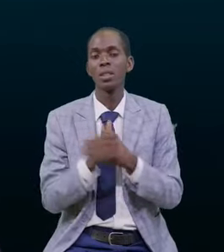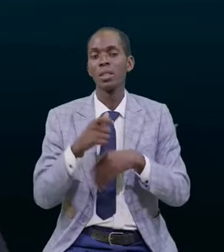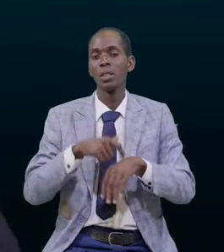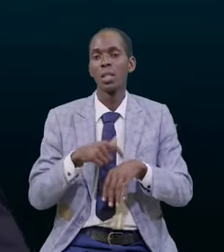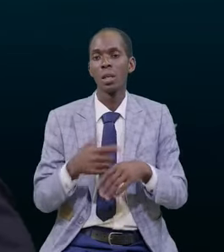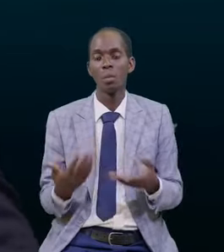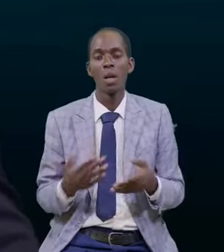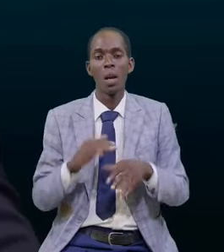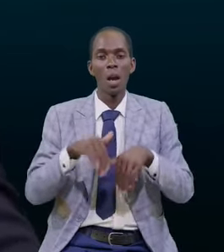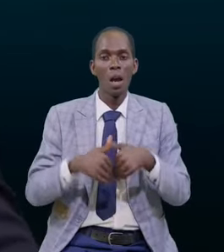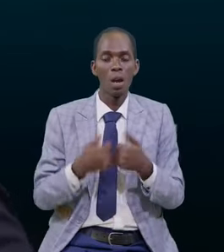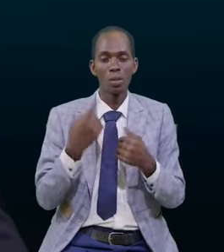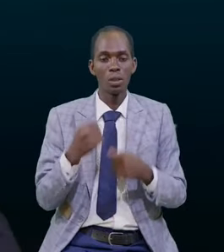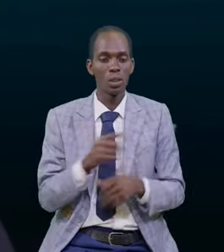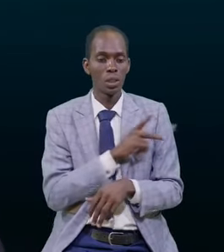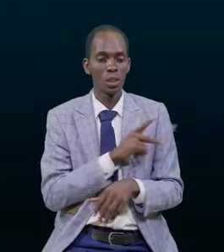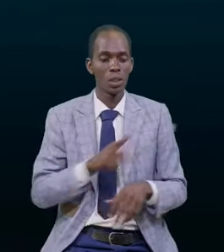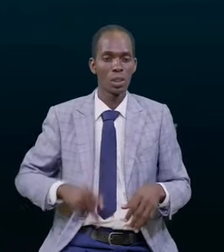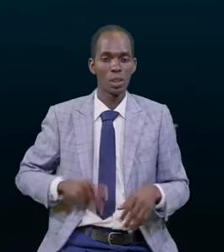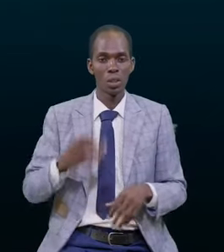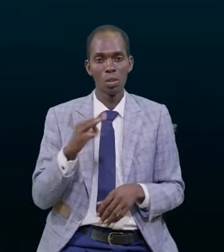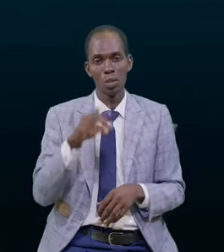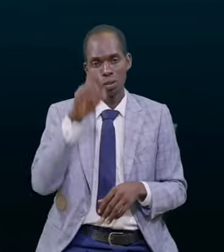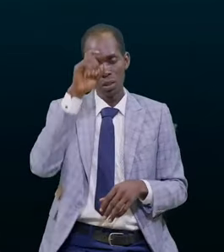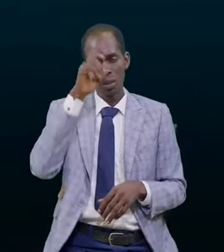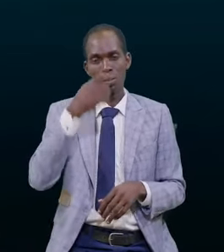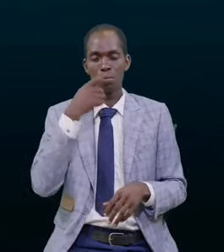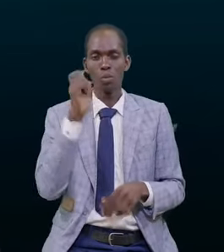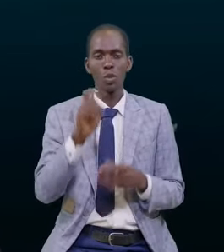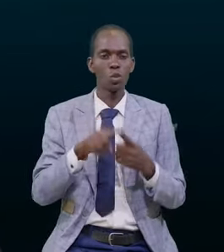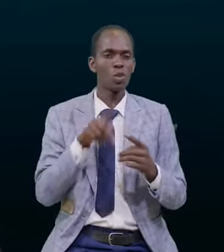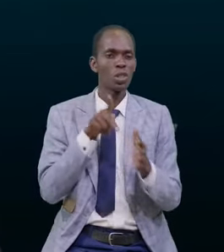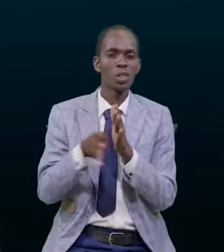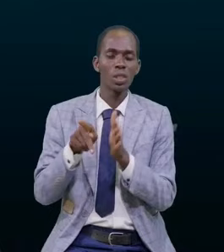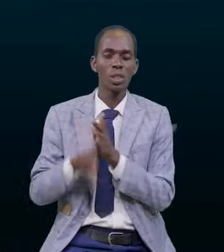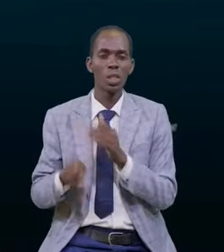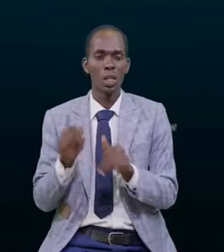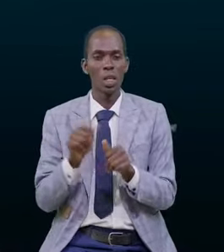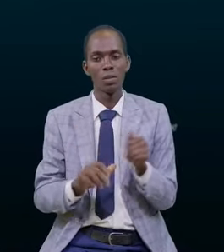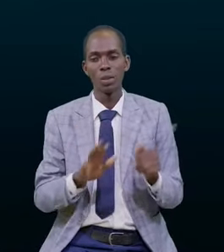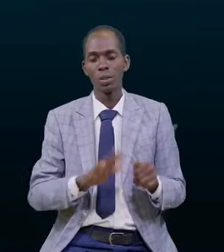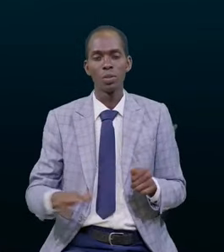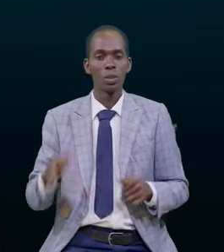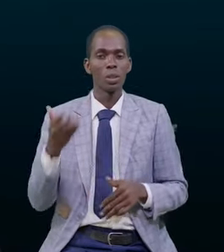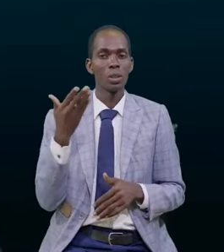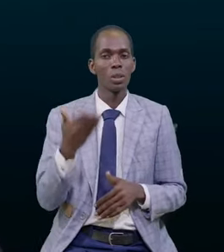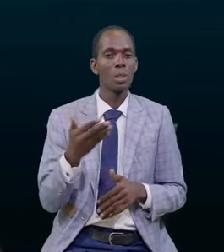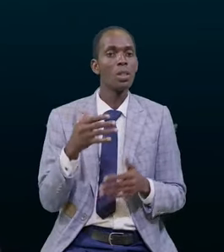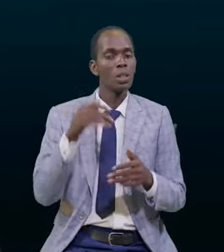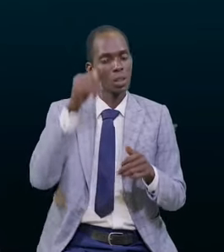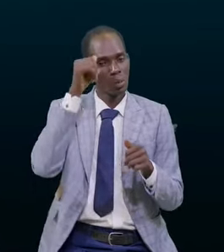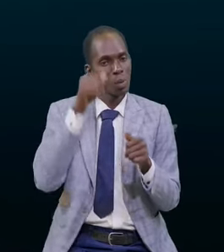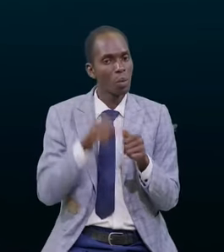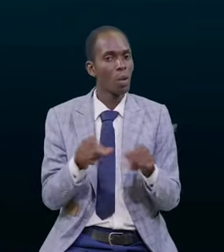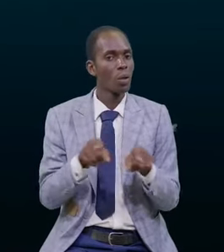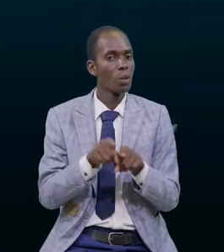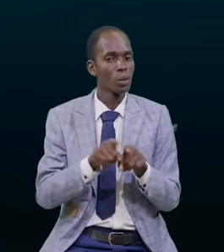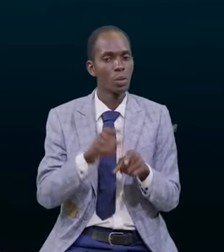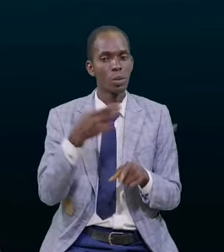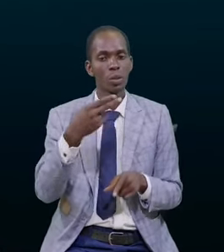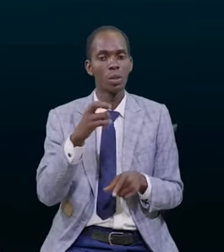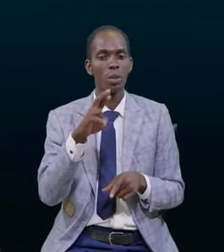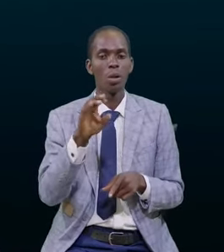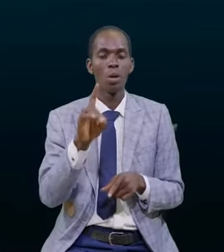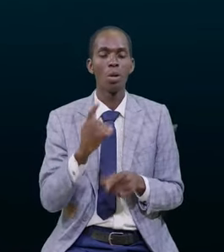has already said they should kill every male child B to the you know to the Hebrews you remember even Herod he wanted to kill baby